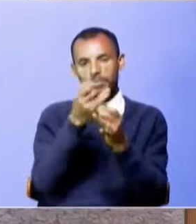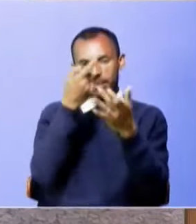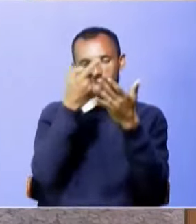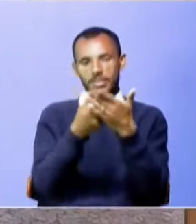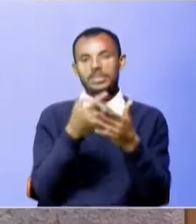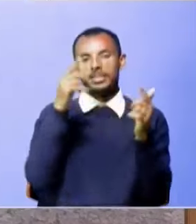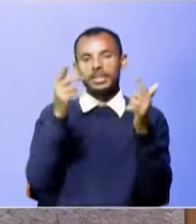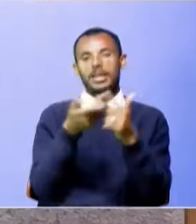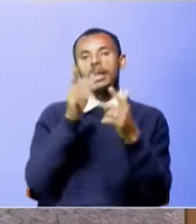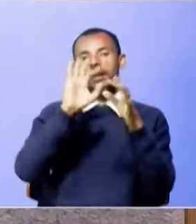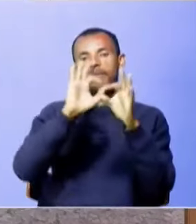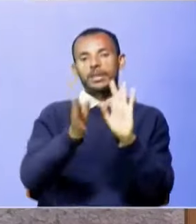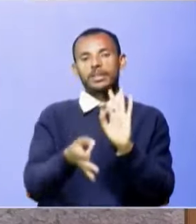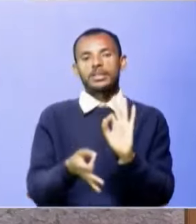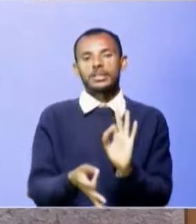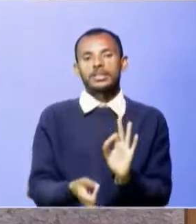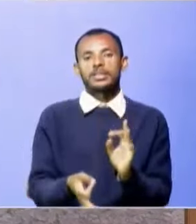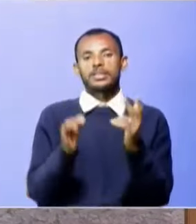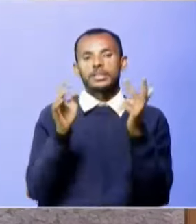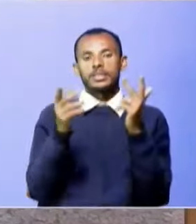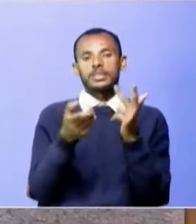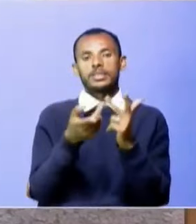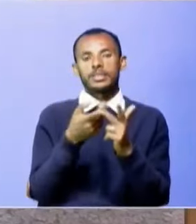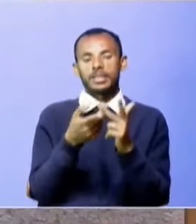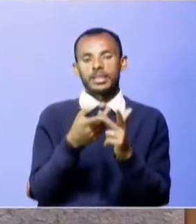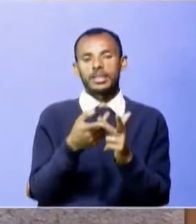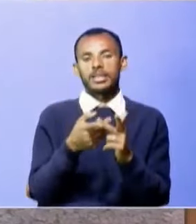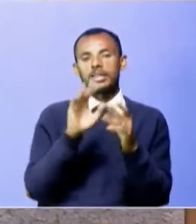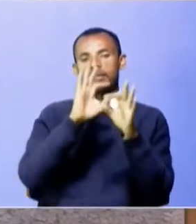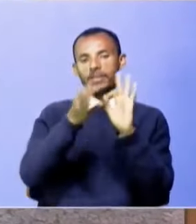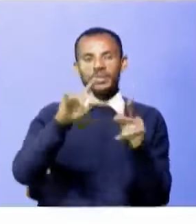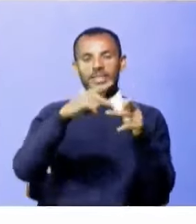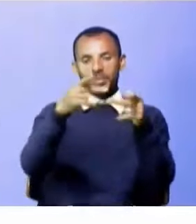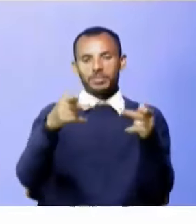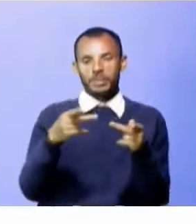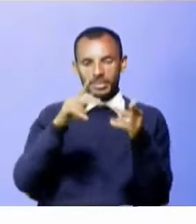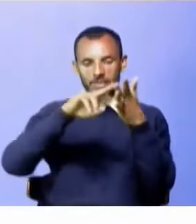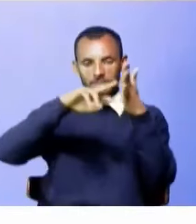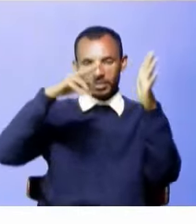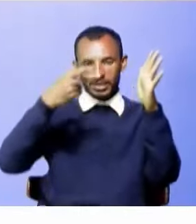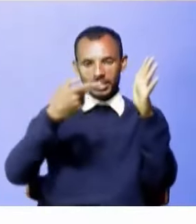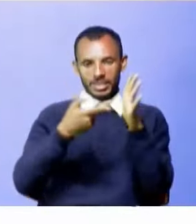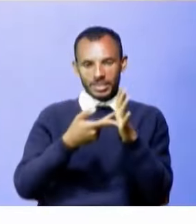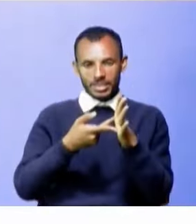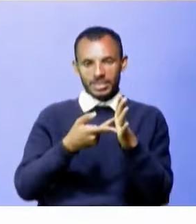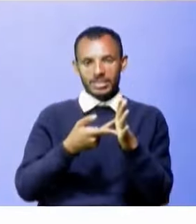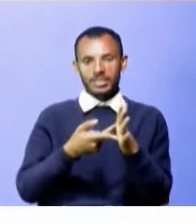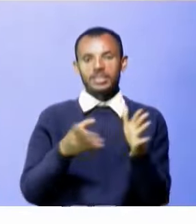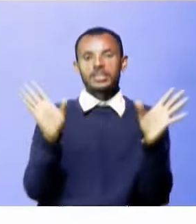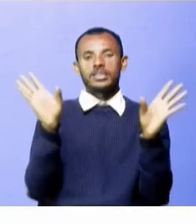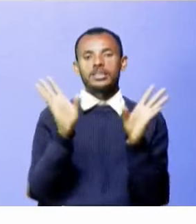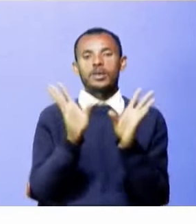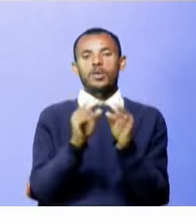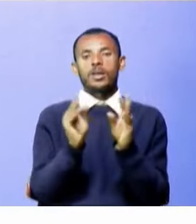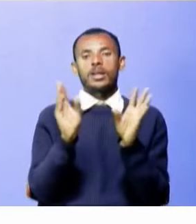the second definition. The third definition is about events. The collection of